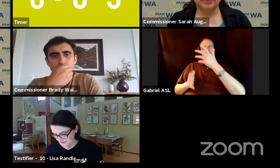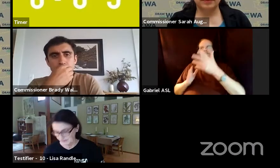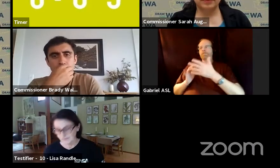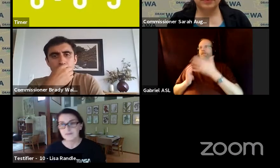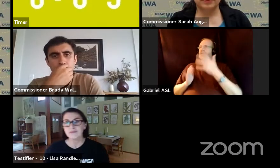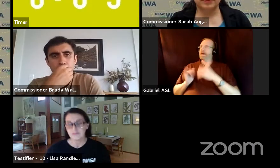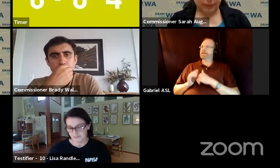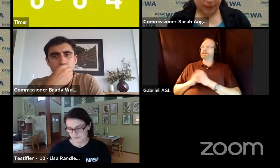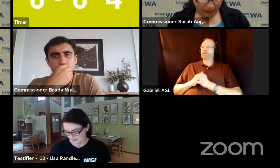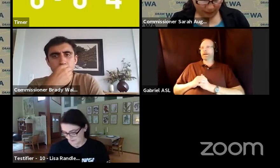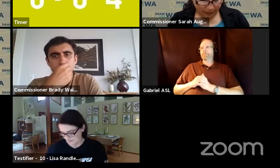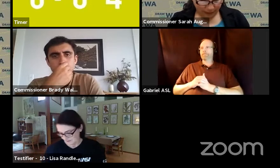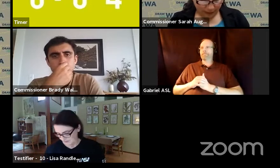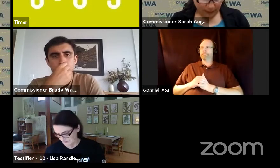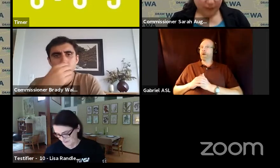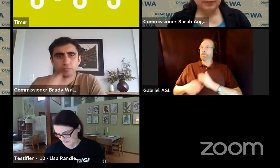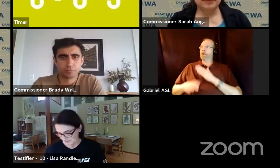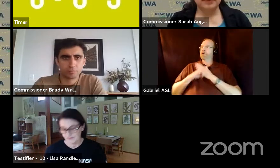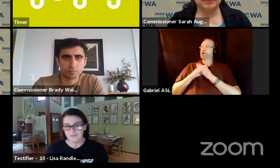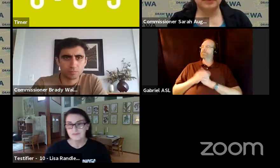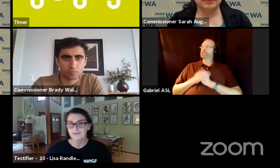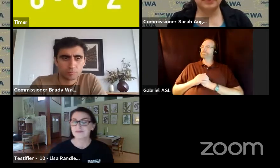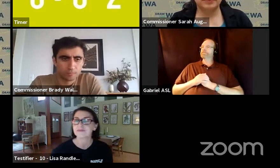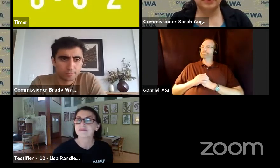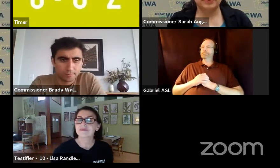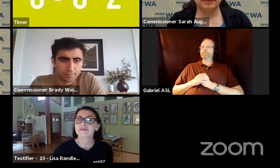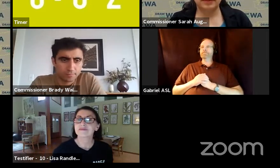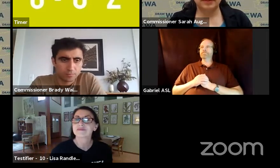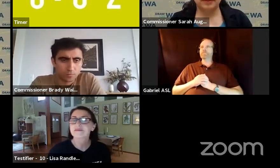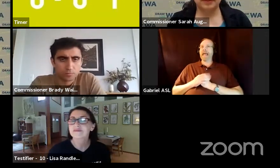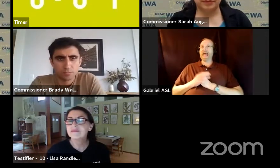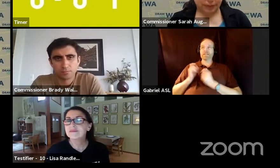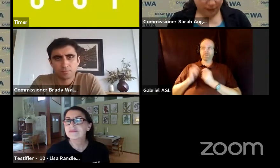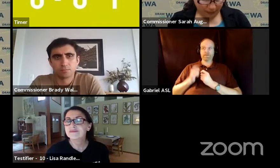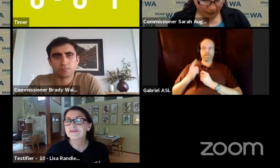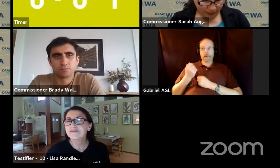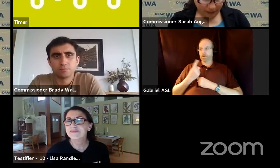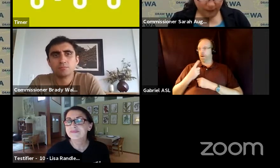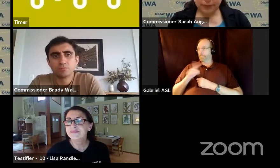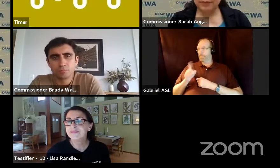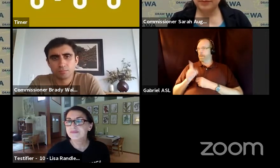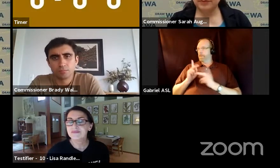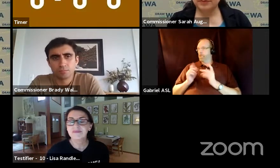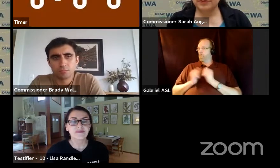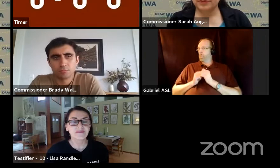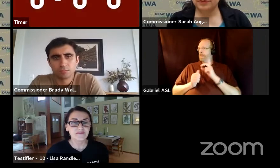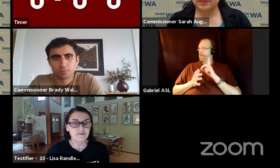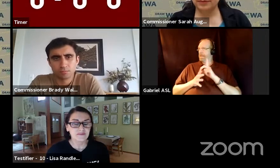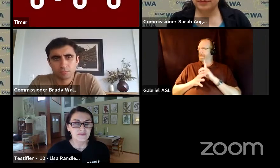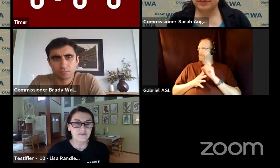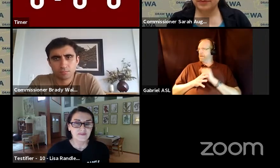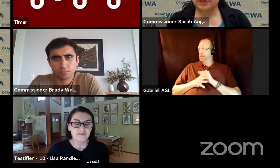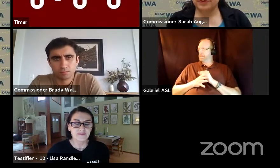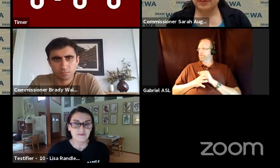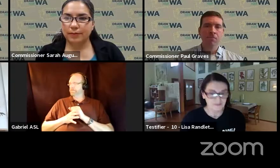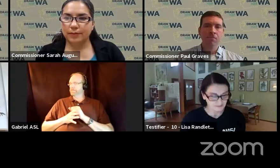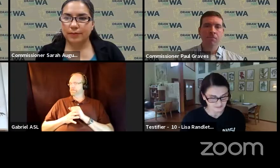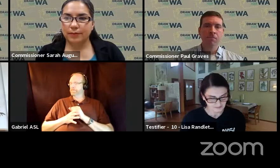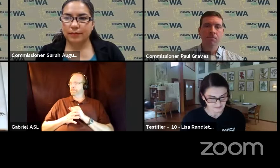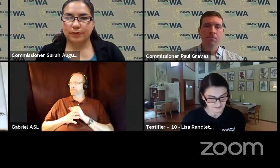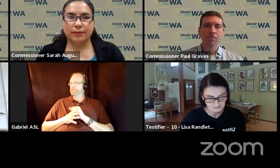inherently a barrier, and particularly for anyone, but I'm thinking people with disabilities, considering.